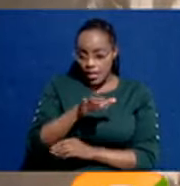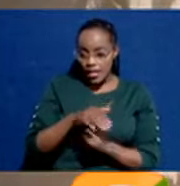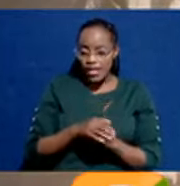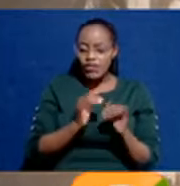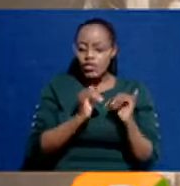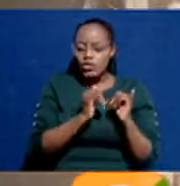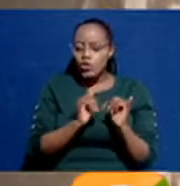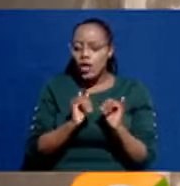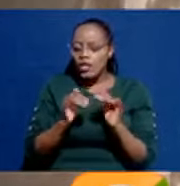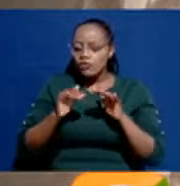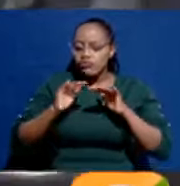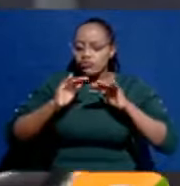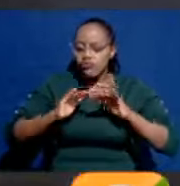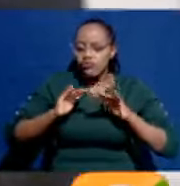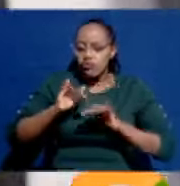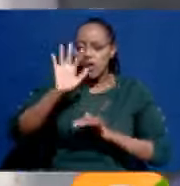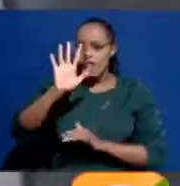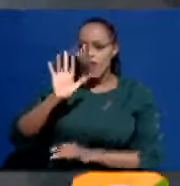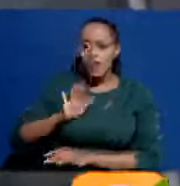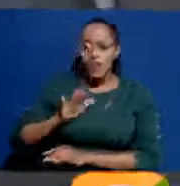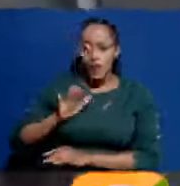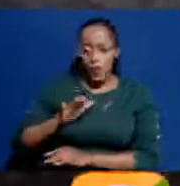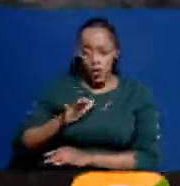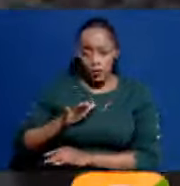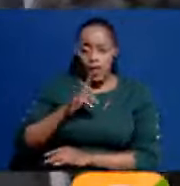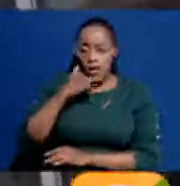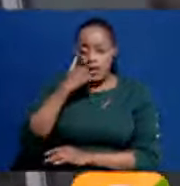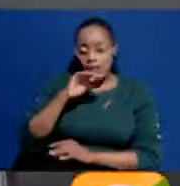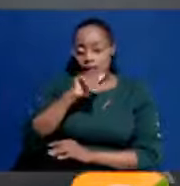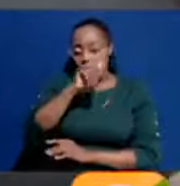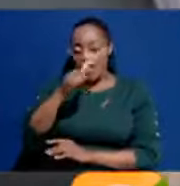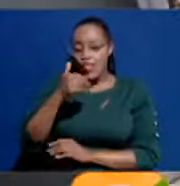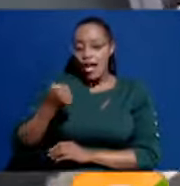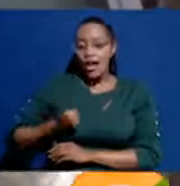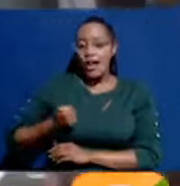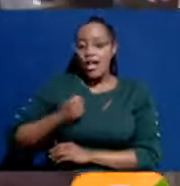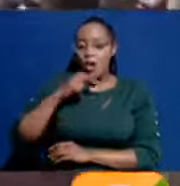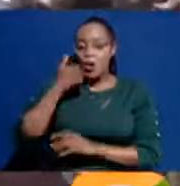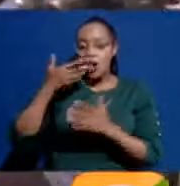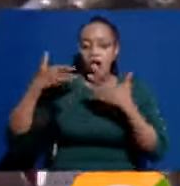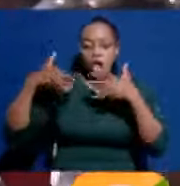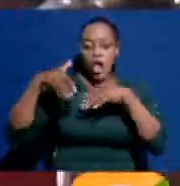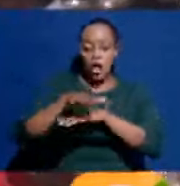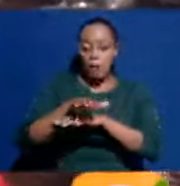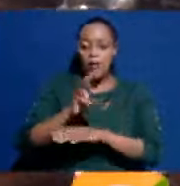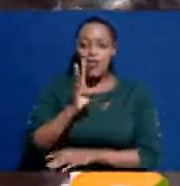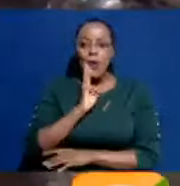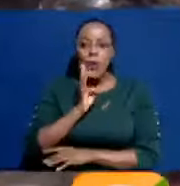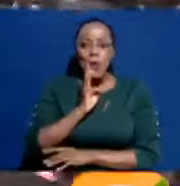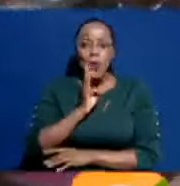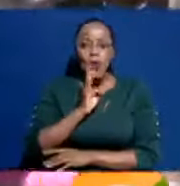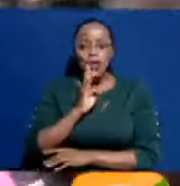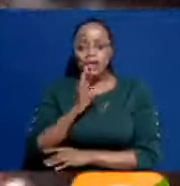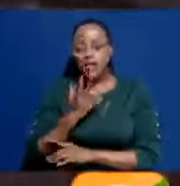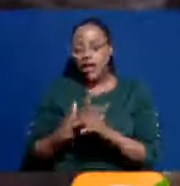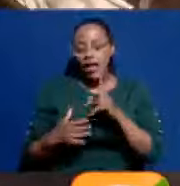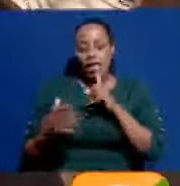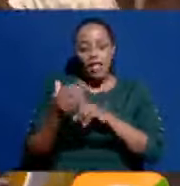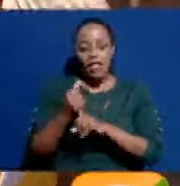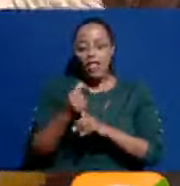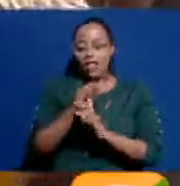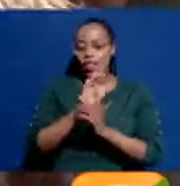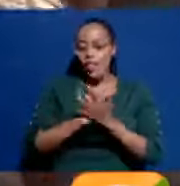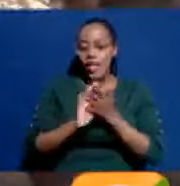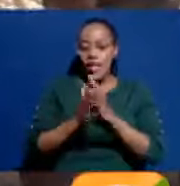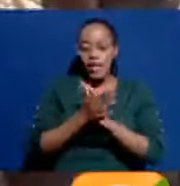Efforts to resuscitate the five women and a little girl who drowned in the well did not yield results.